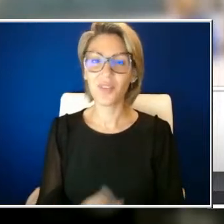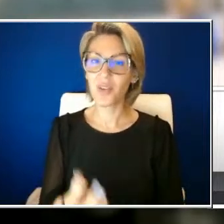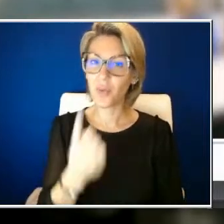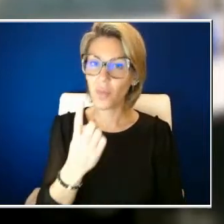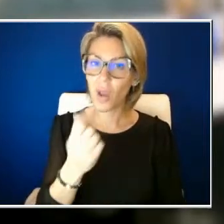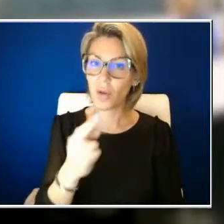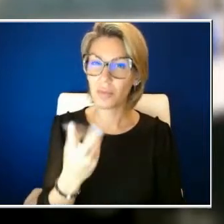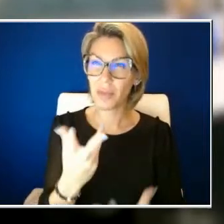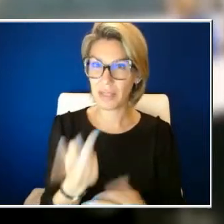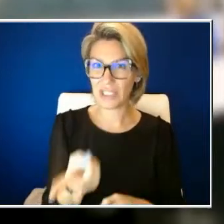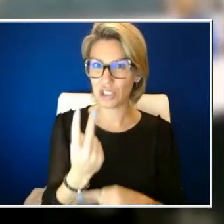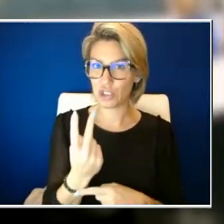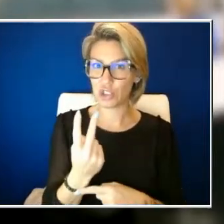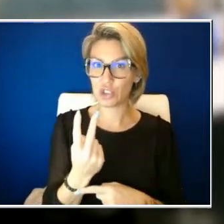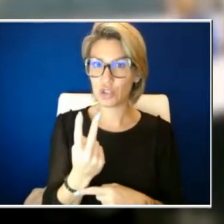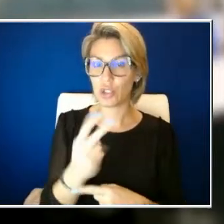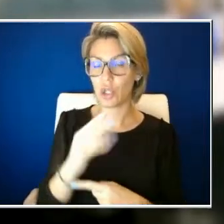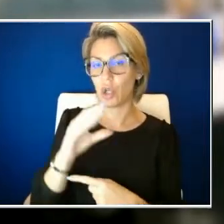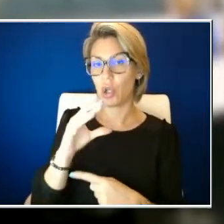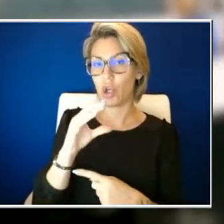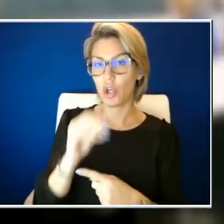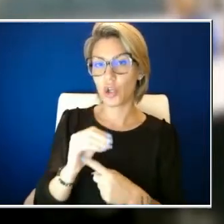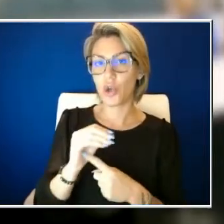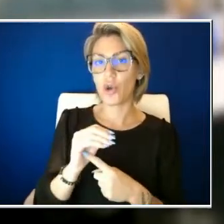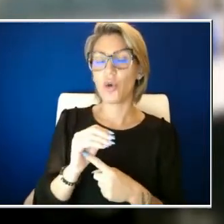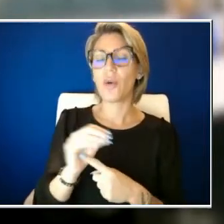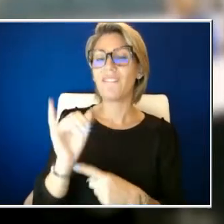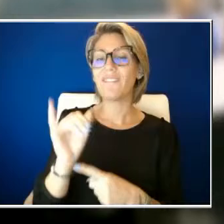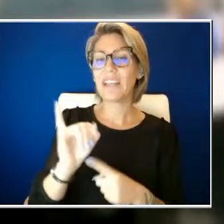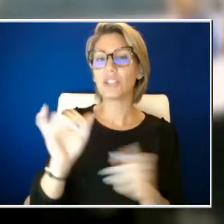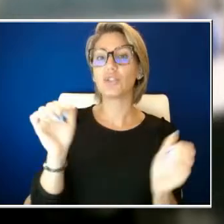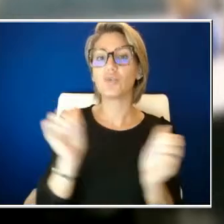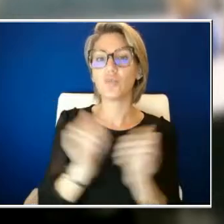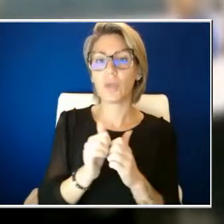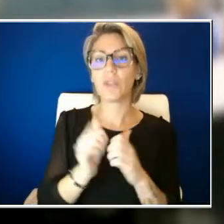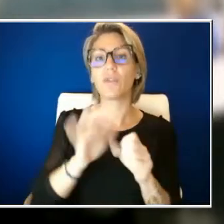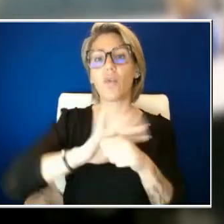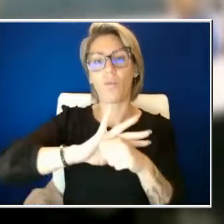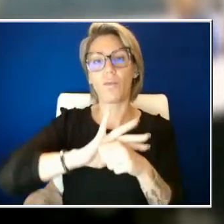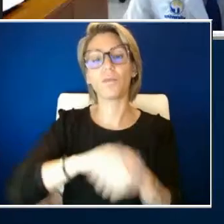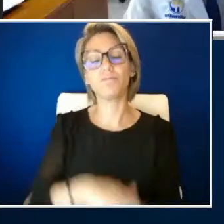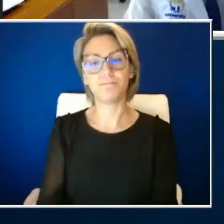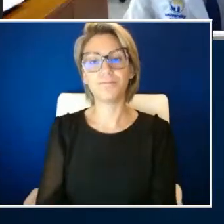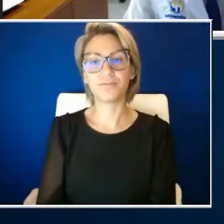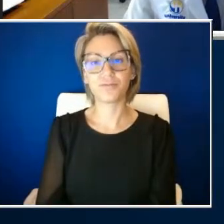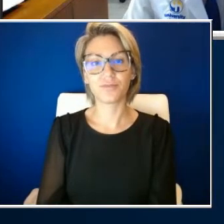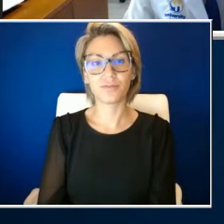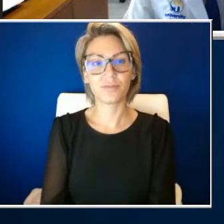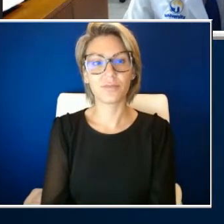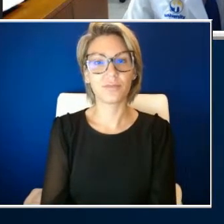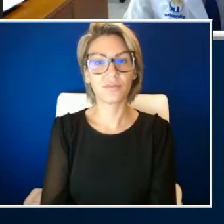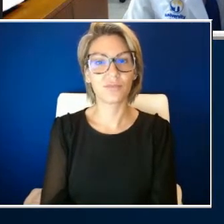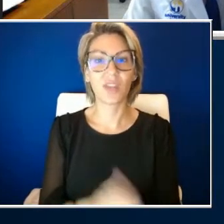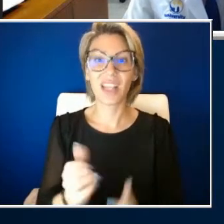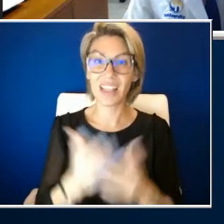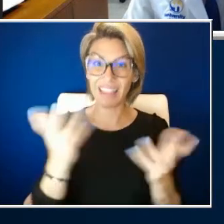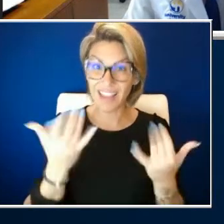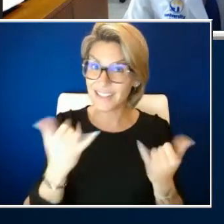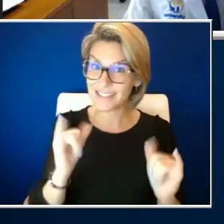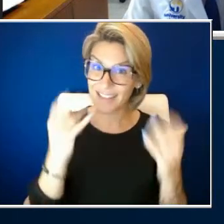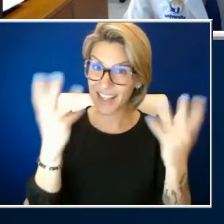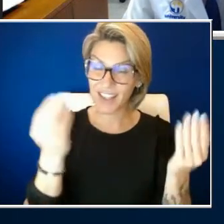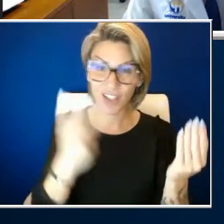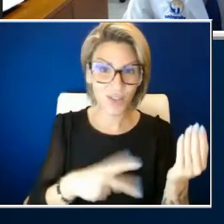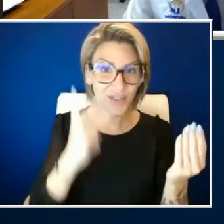maybe 2 of them, are co-infections with COVID positive patients. So lots of it still out there. Sri, are you seeing the same thing out